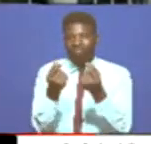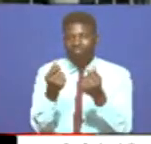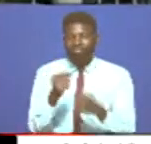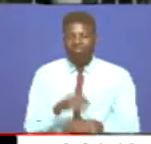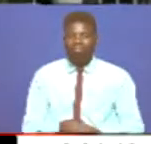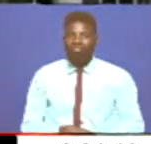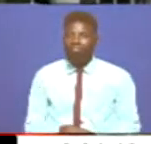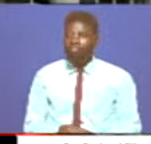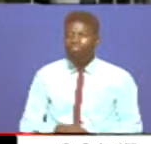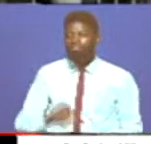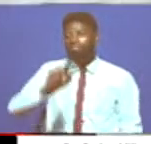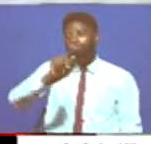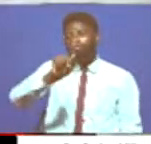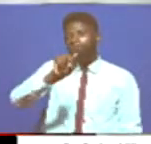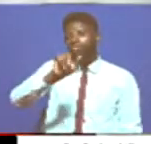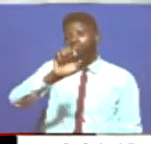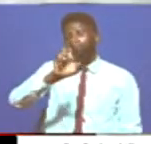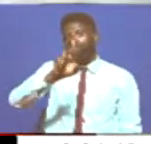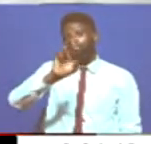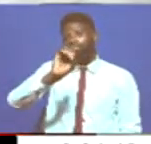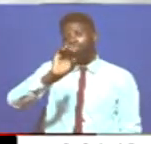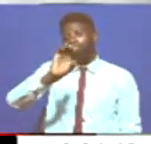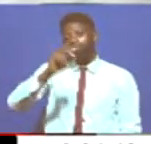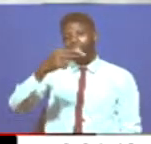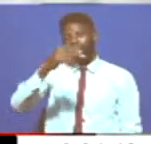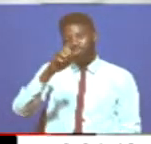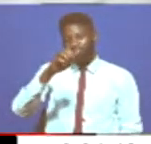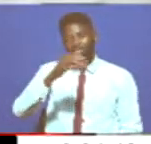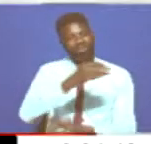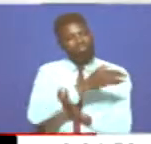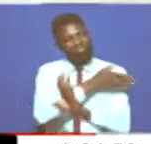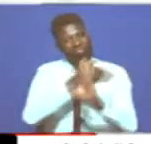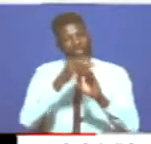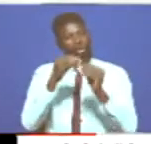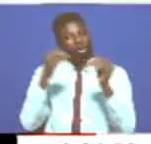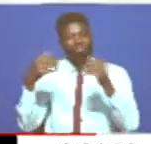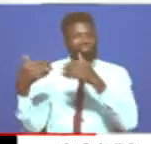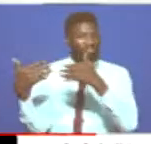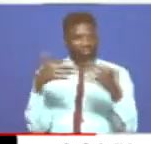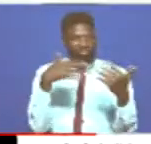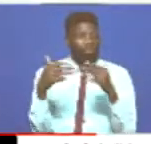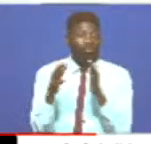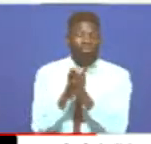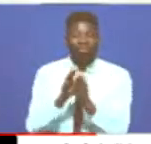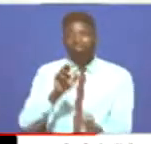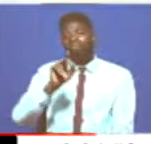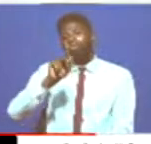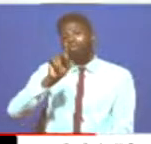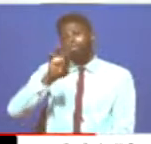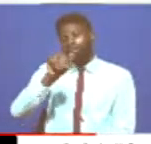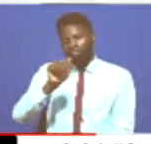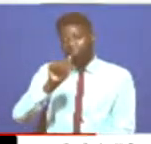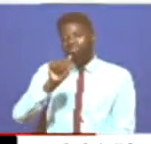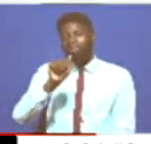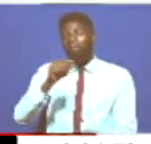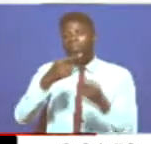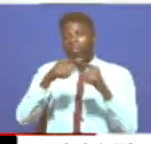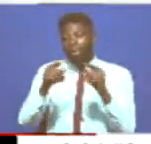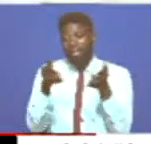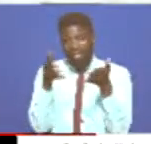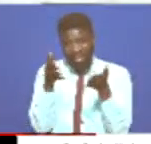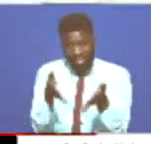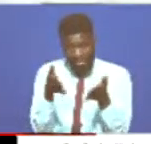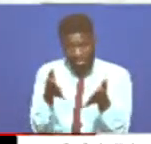Karoche Breweries has been in a long contracted tax tussle with the Kenya Revenue Authority for decades now, but the tension came